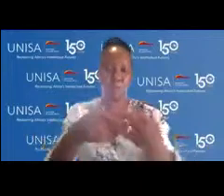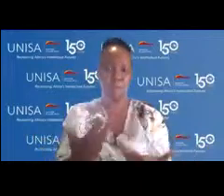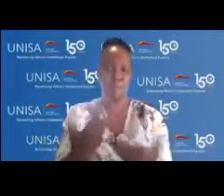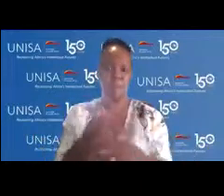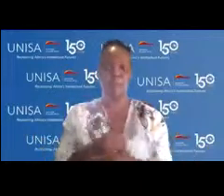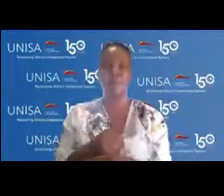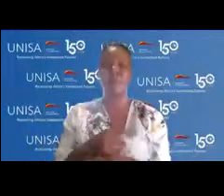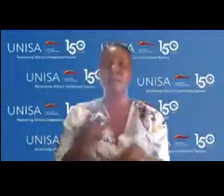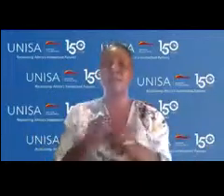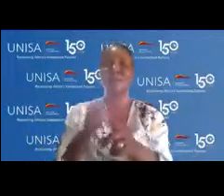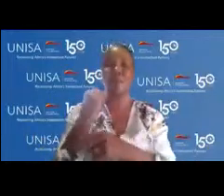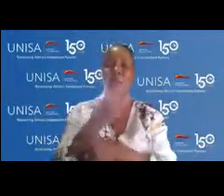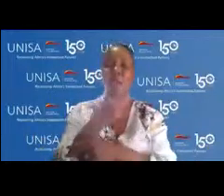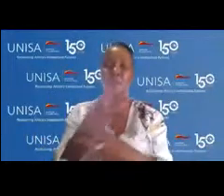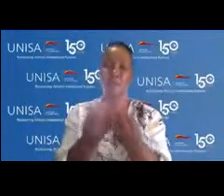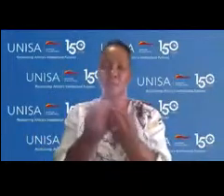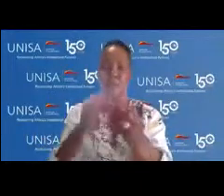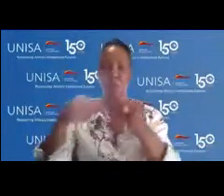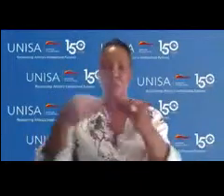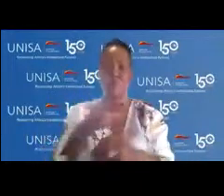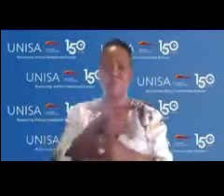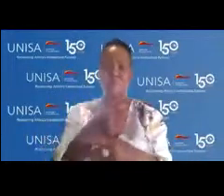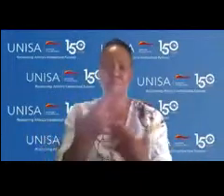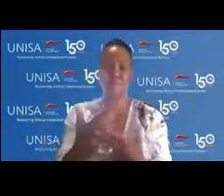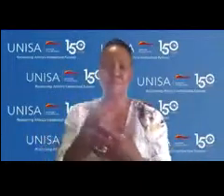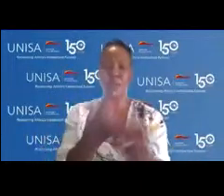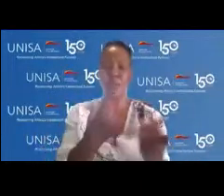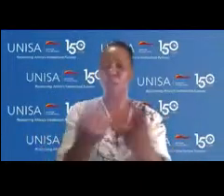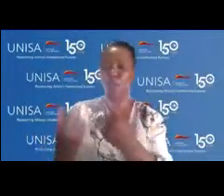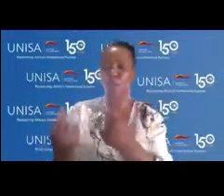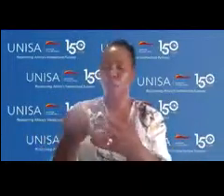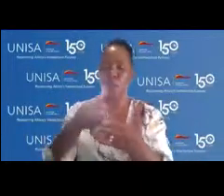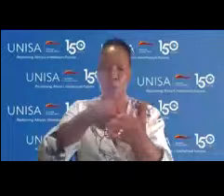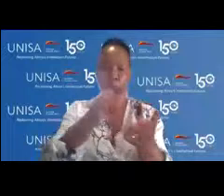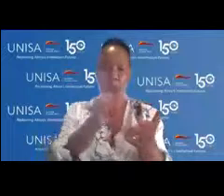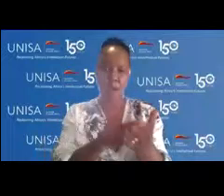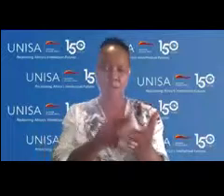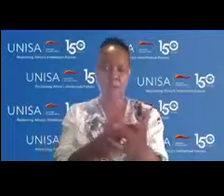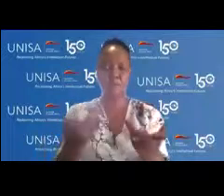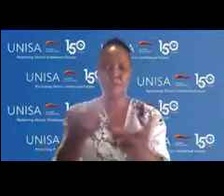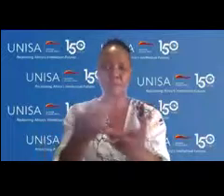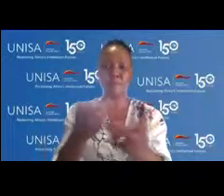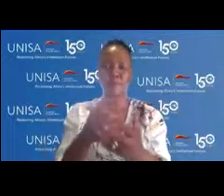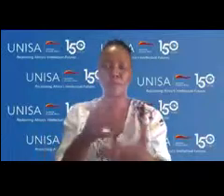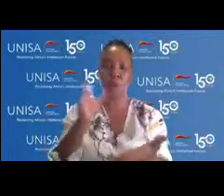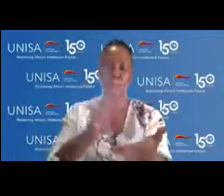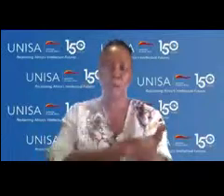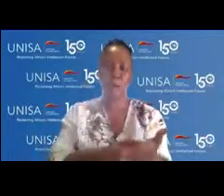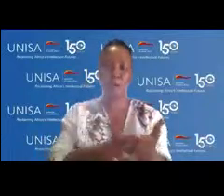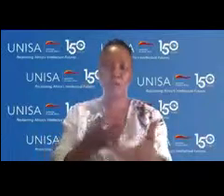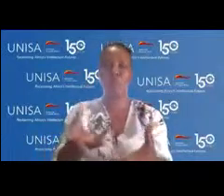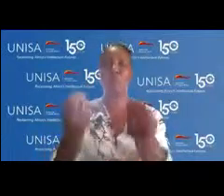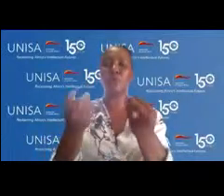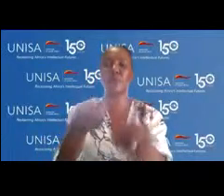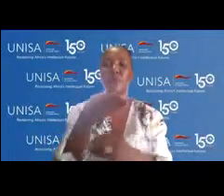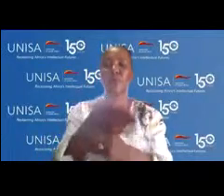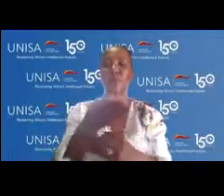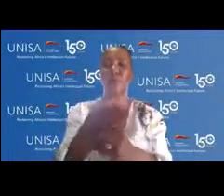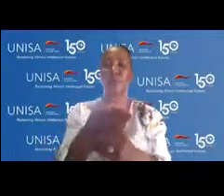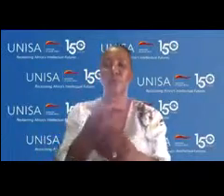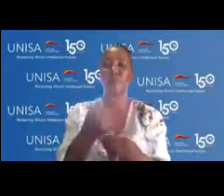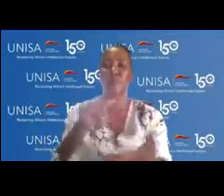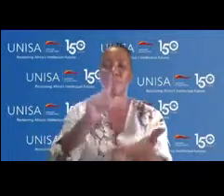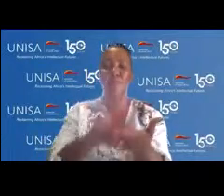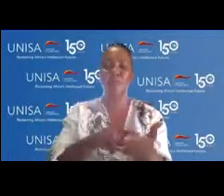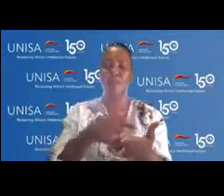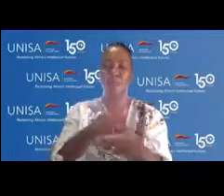this is they do have a licensing where when you register, you get a certain type of license, a A5, that's